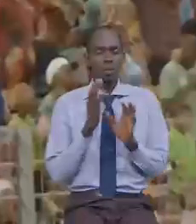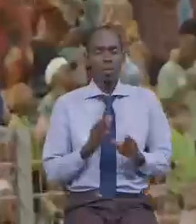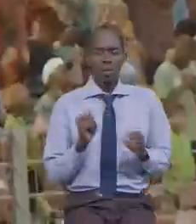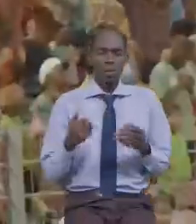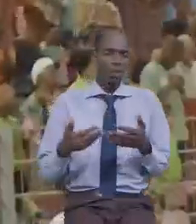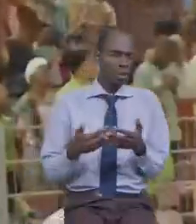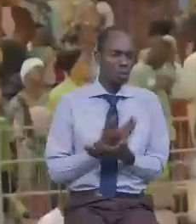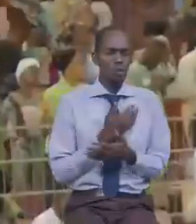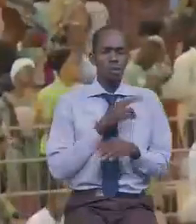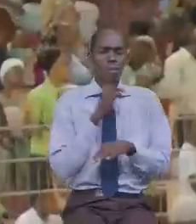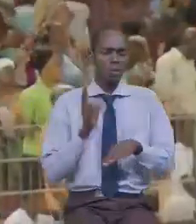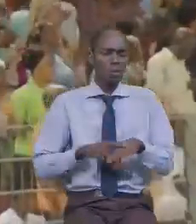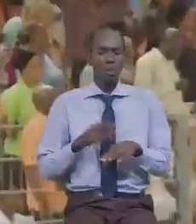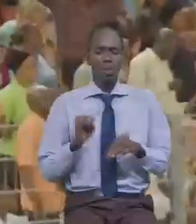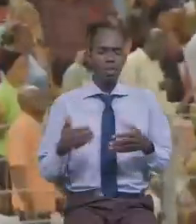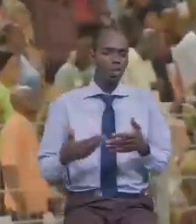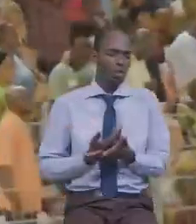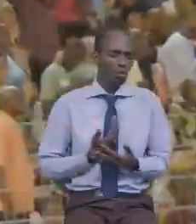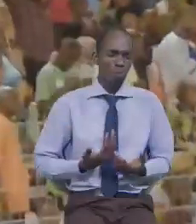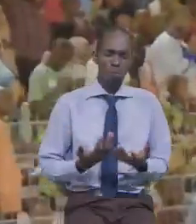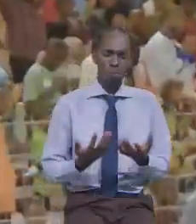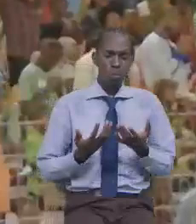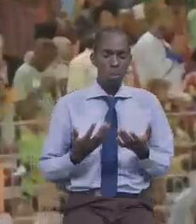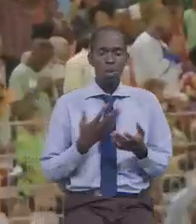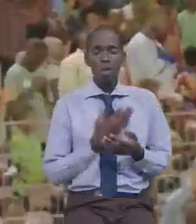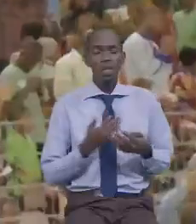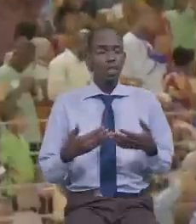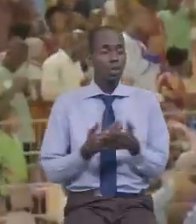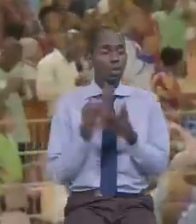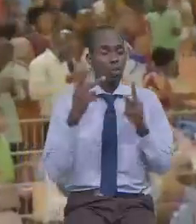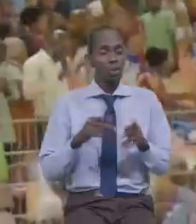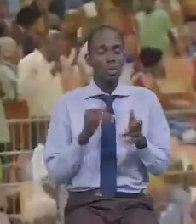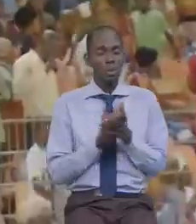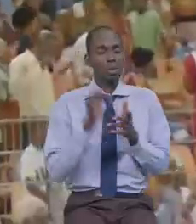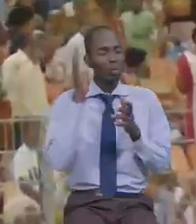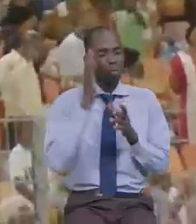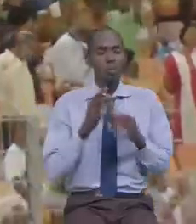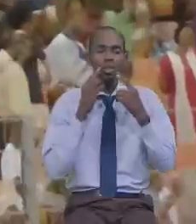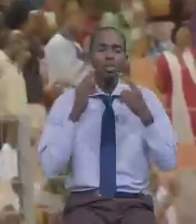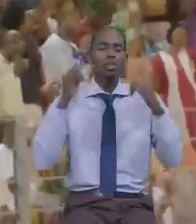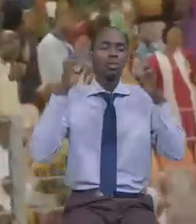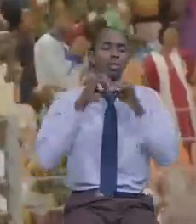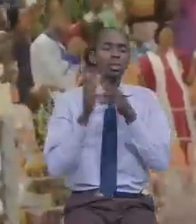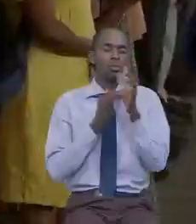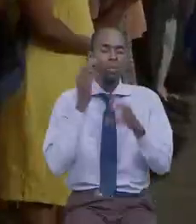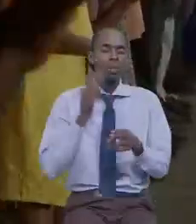new passion, and a new person that will achieve in Jesus' name.